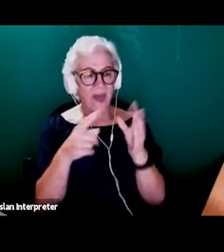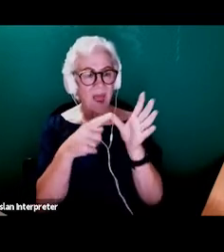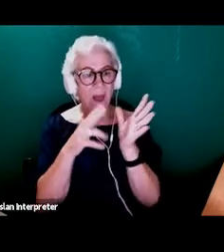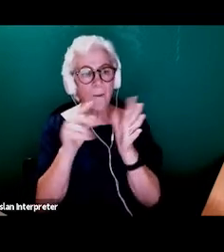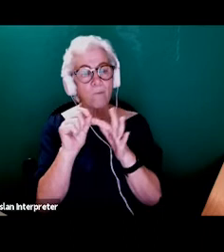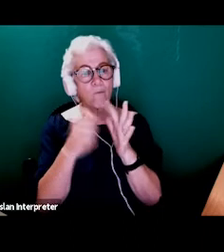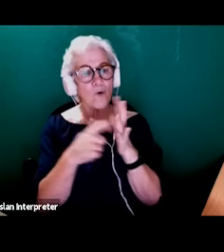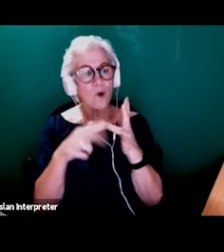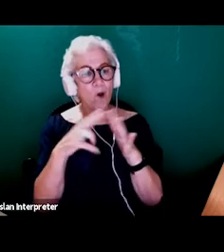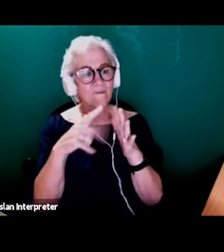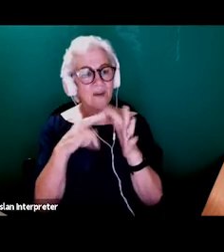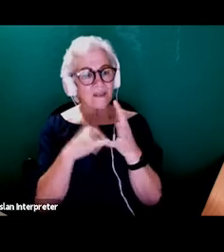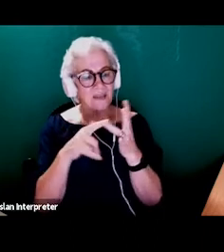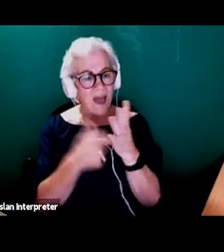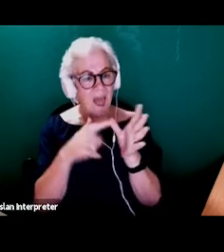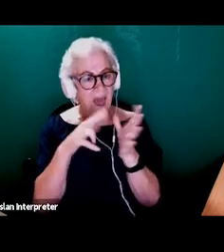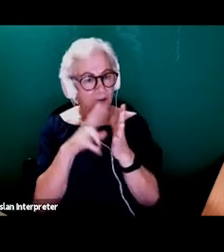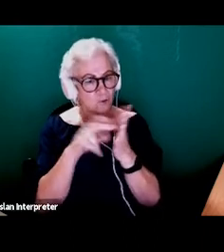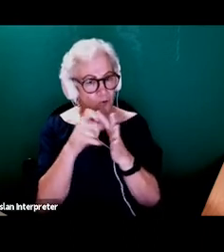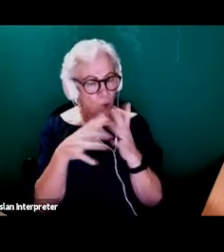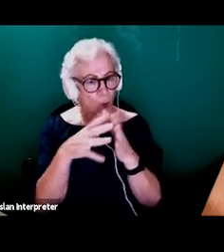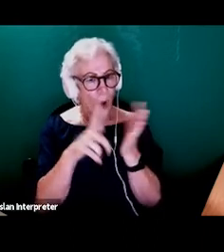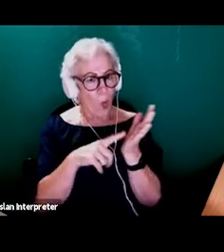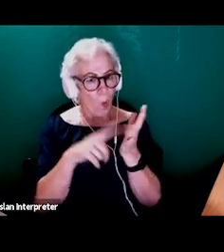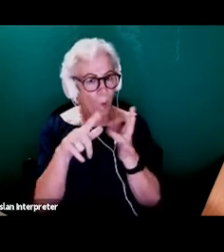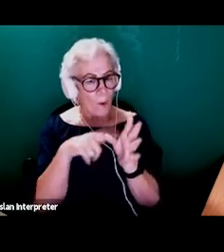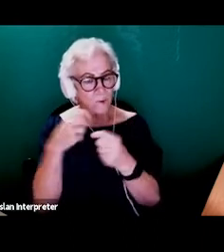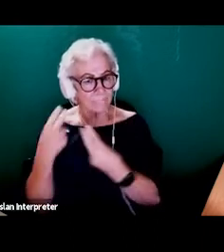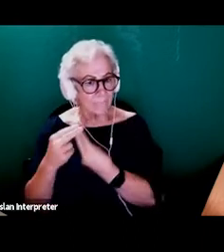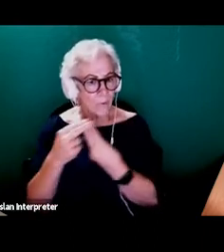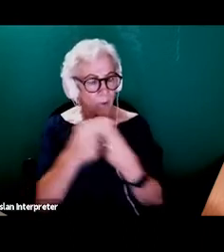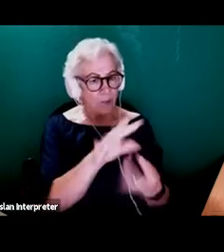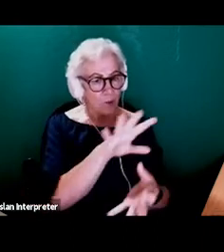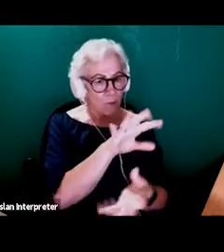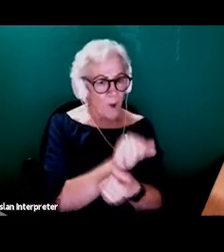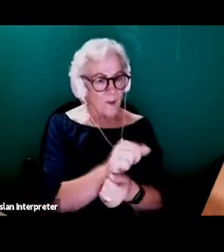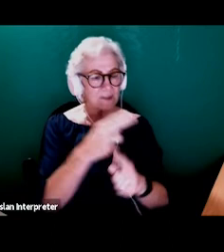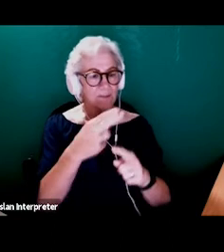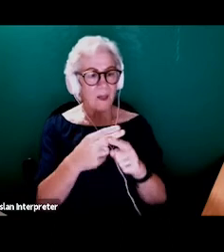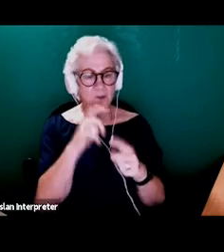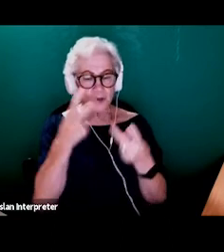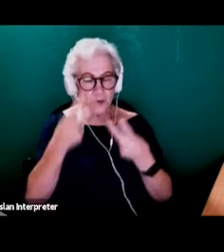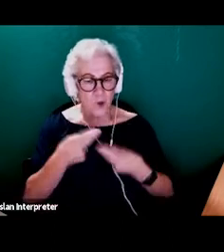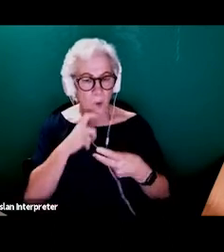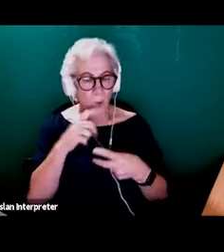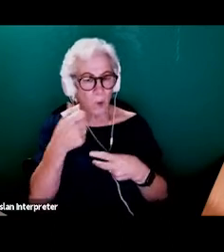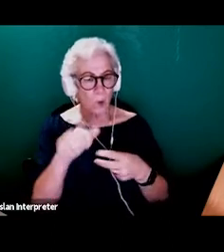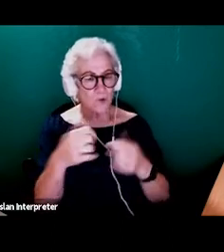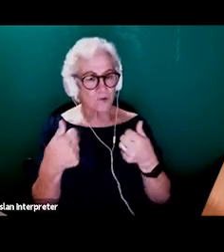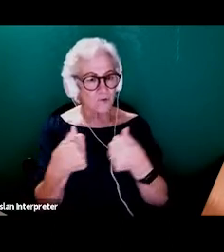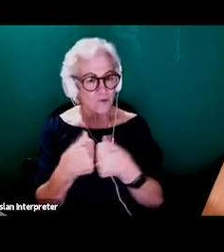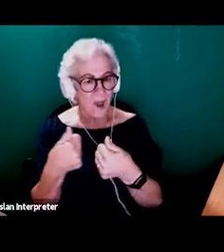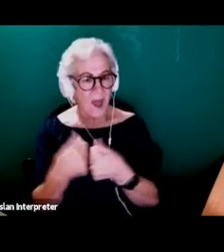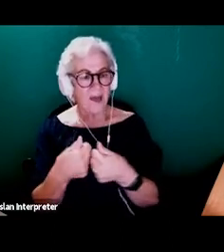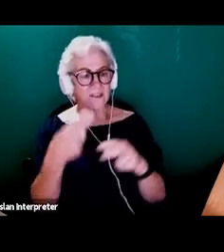Lloyd, who took us to the prison, to the Curtin Road Center, who showed us the services that they provided to people who use drugs, to NUA as well for showing